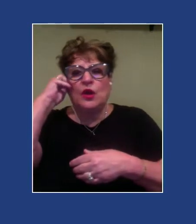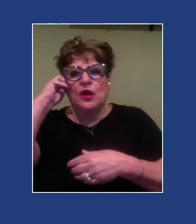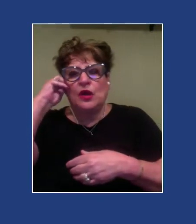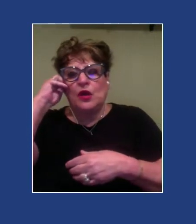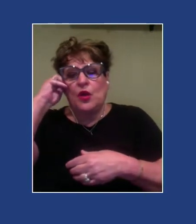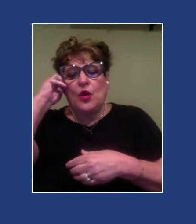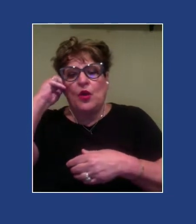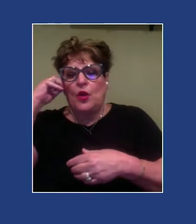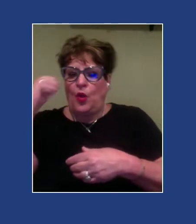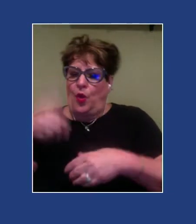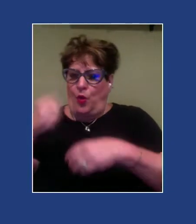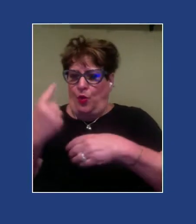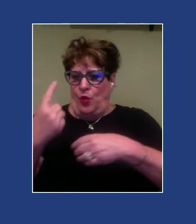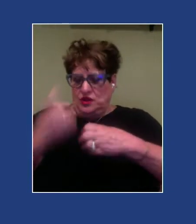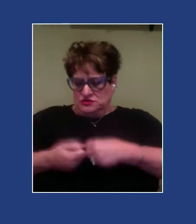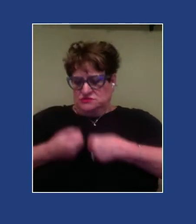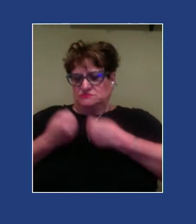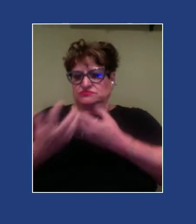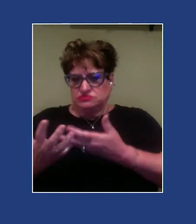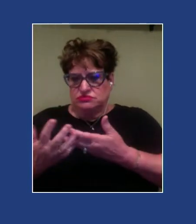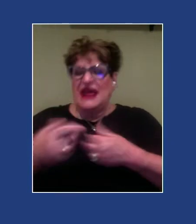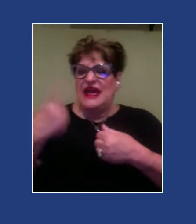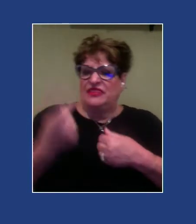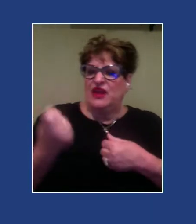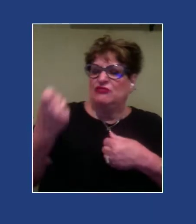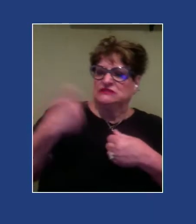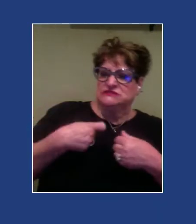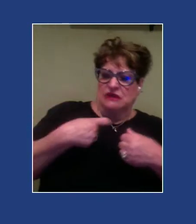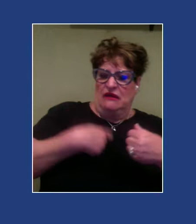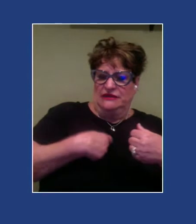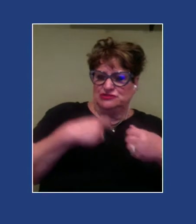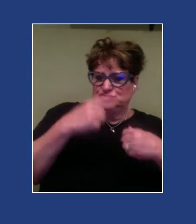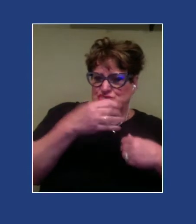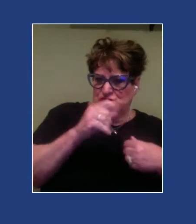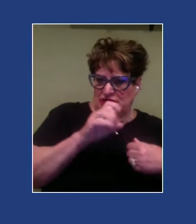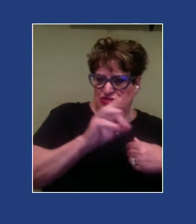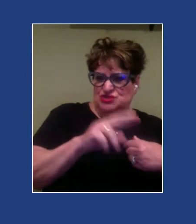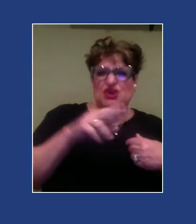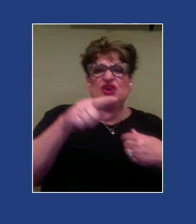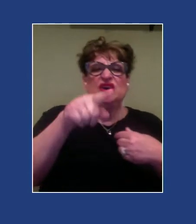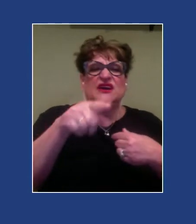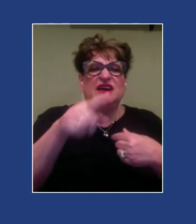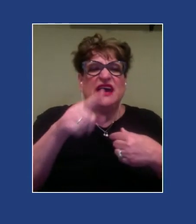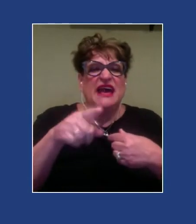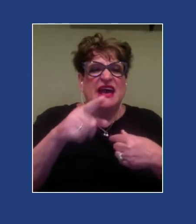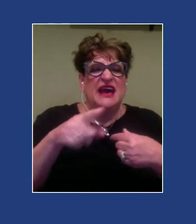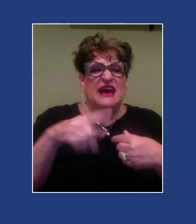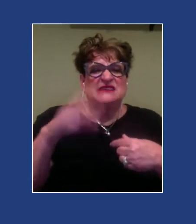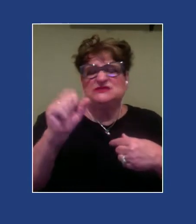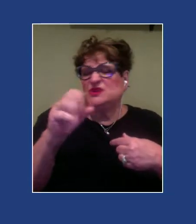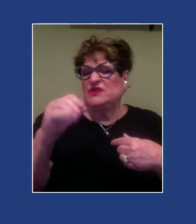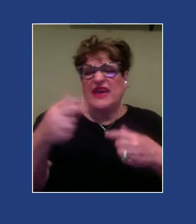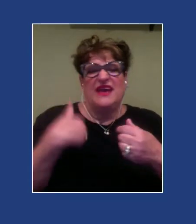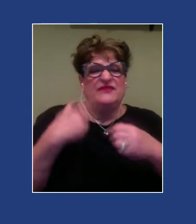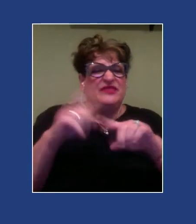gender of at least 6 months duration, associated with clinically significant distress or impairment in social and occupational functioning. There are